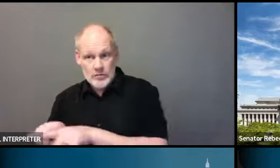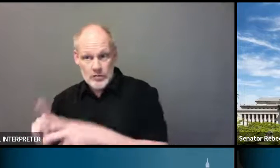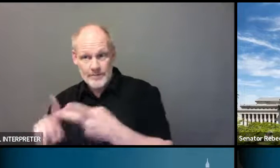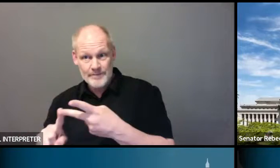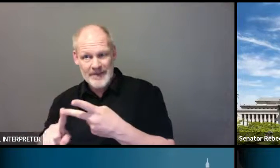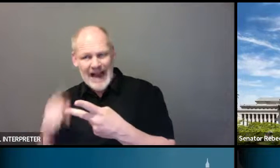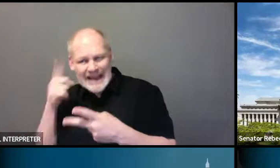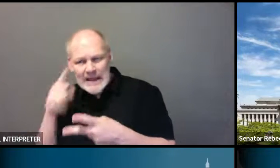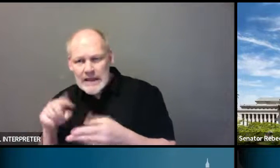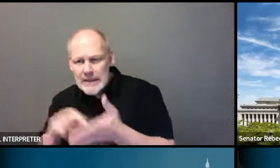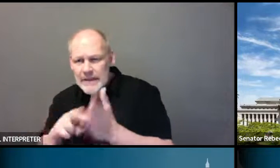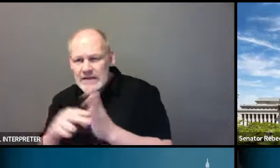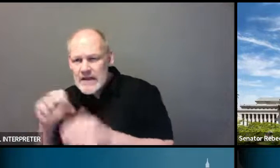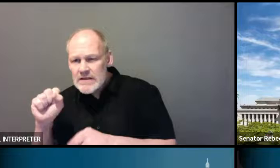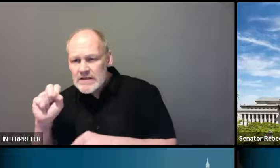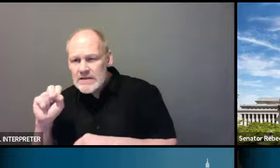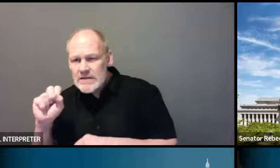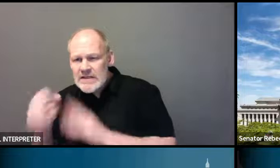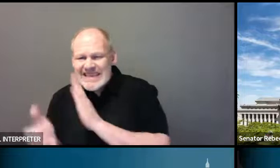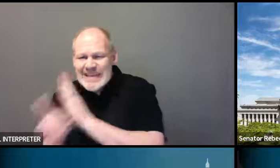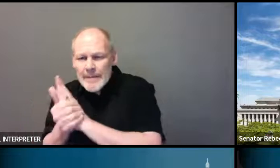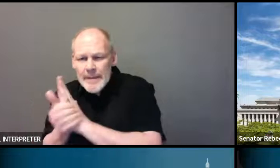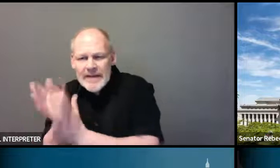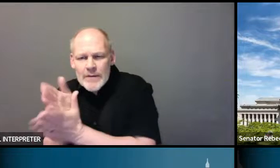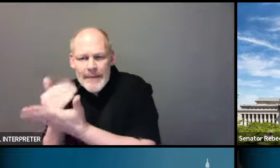supplemental budget, supporting immigrant communities?